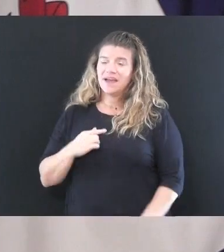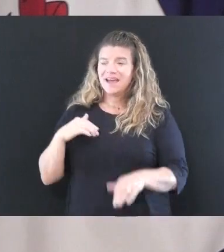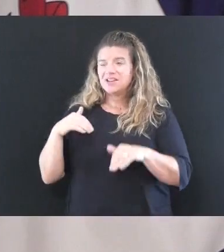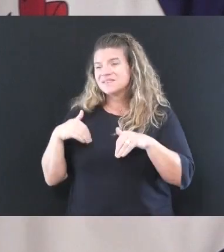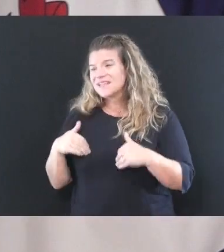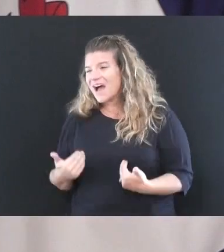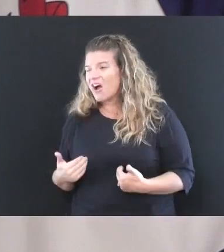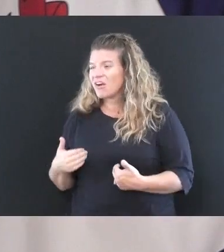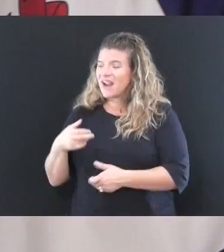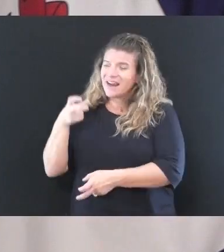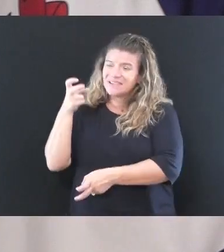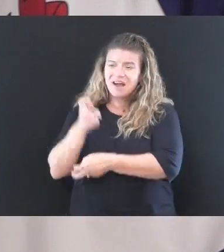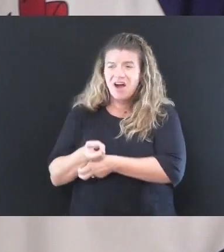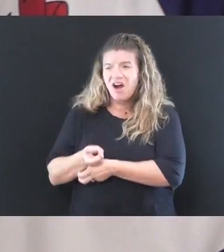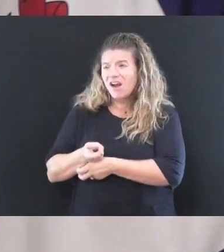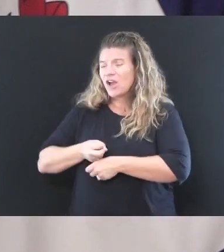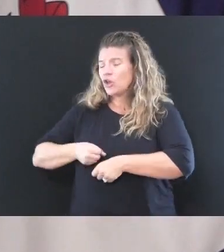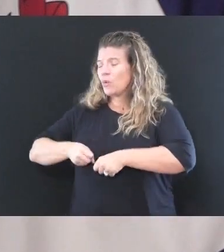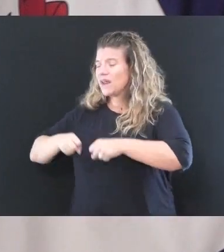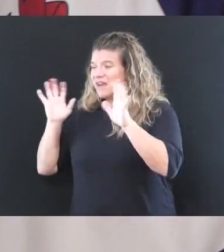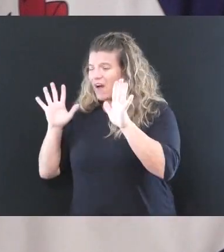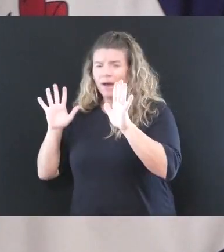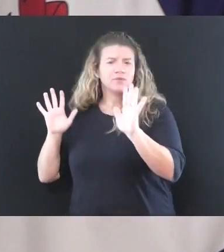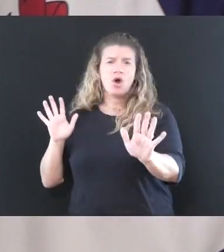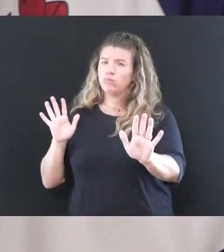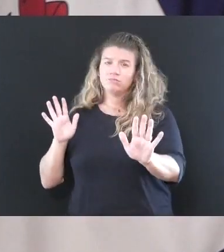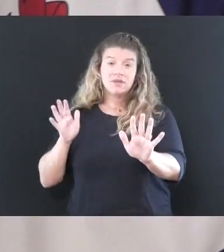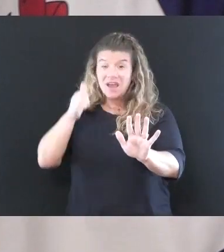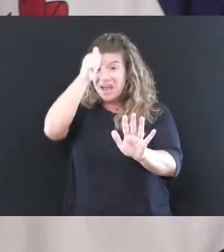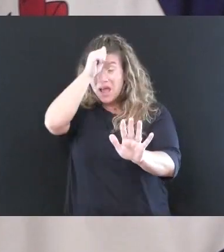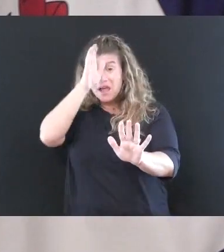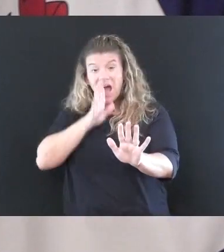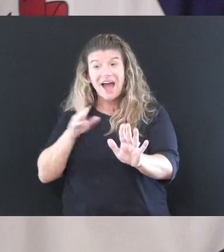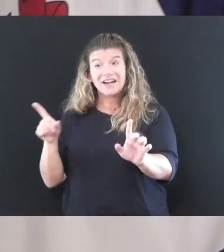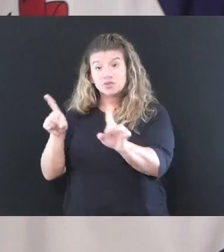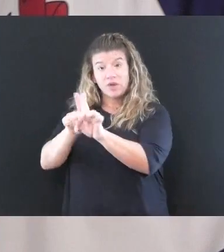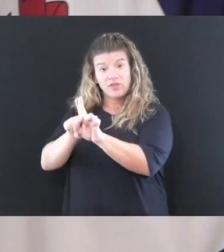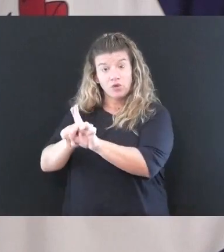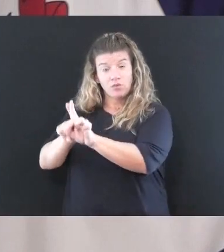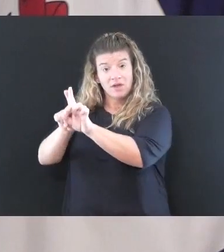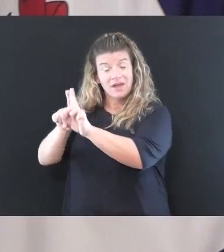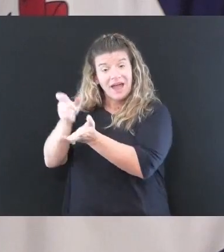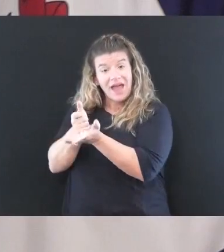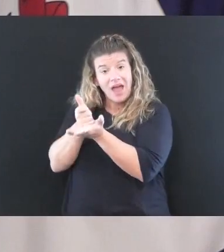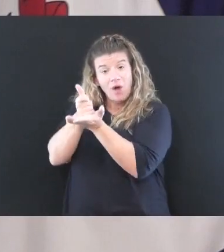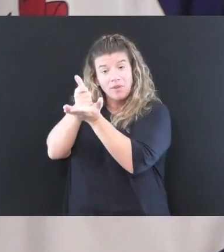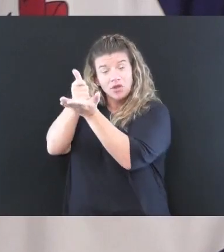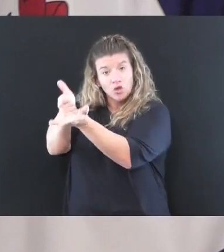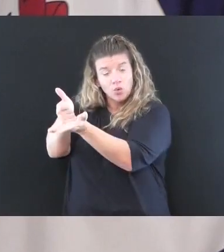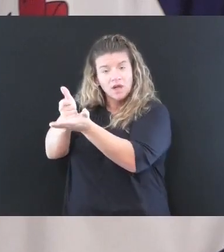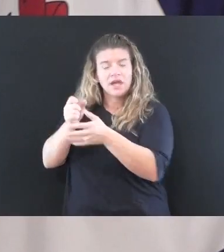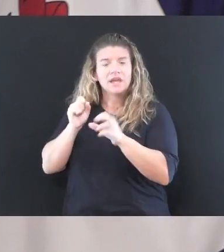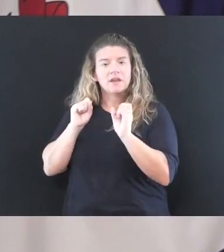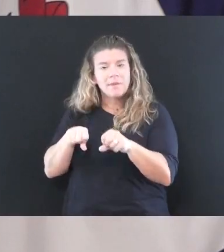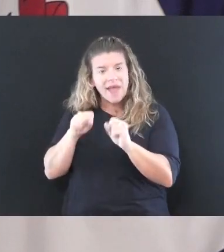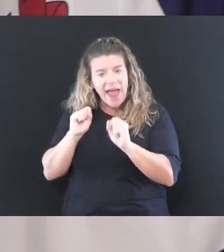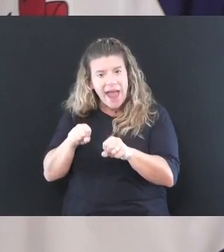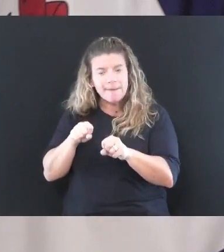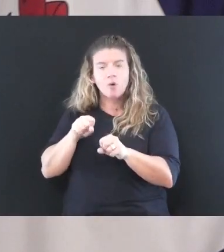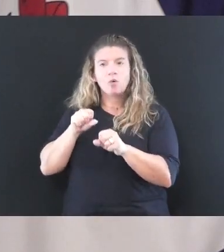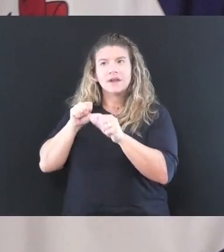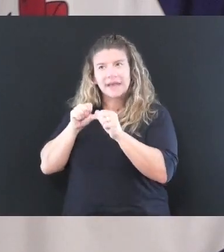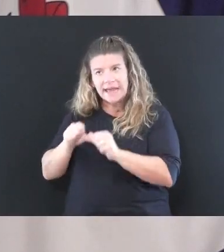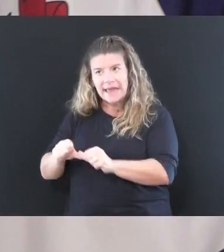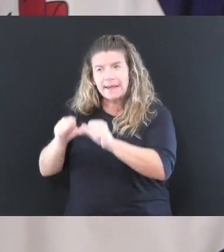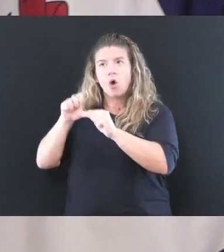tough, God is right with you, giving you a lifeline to be able to make it to the